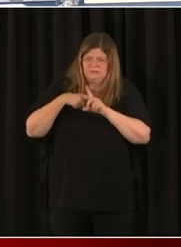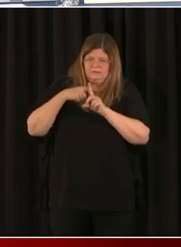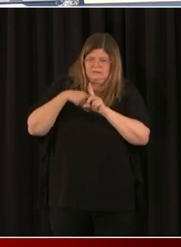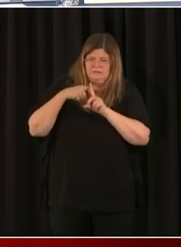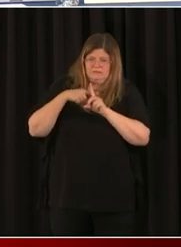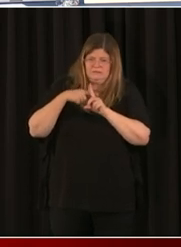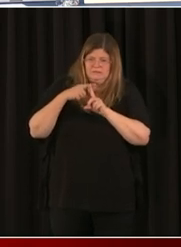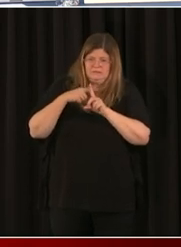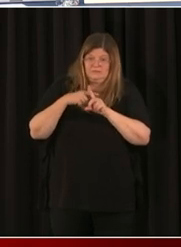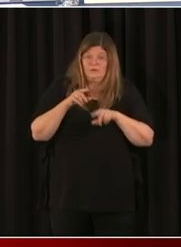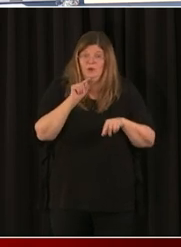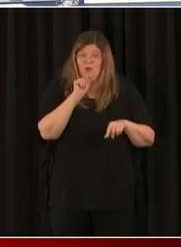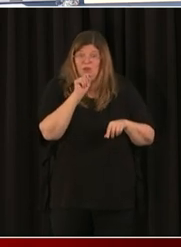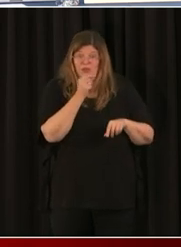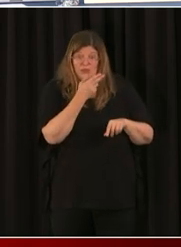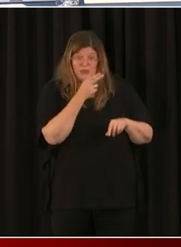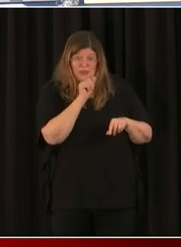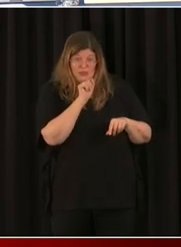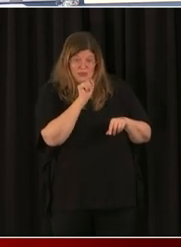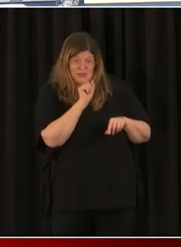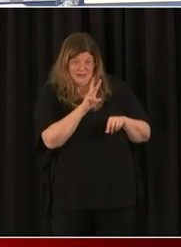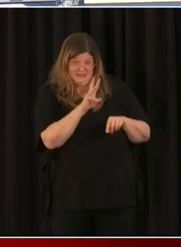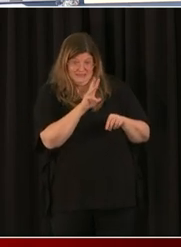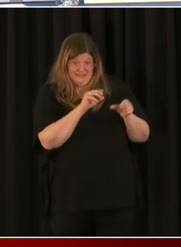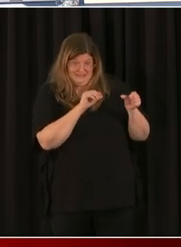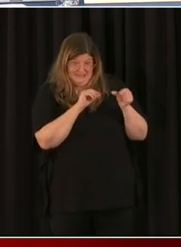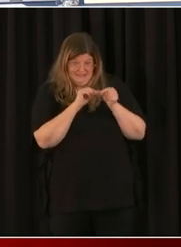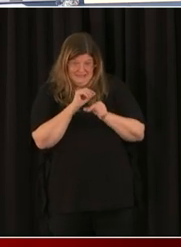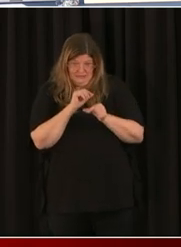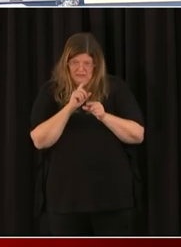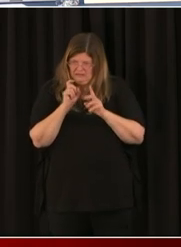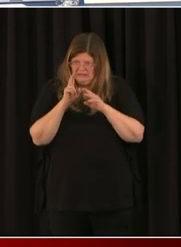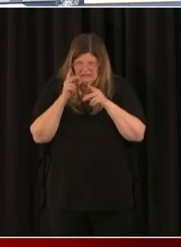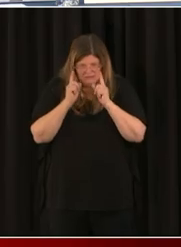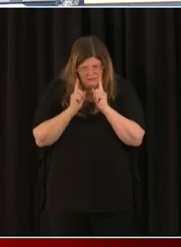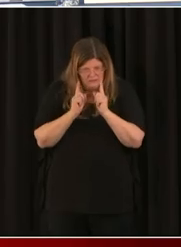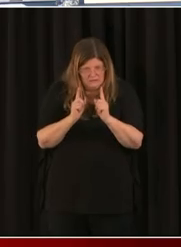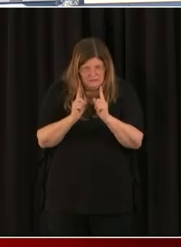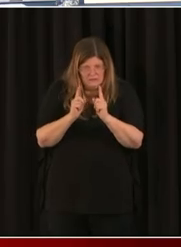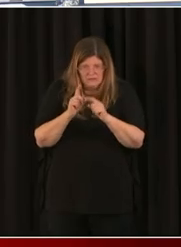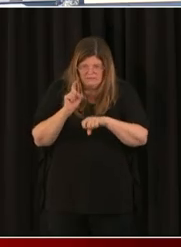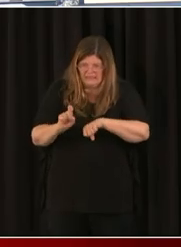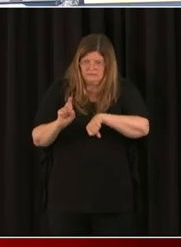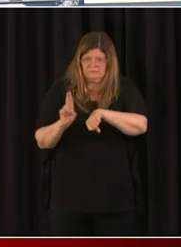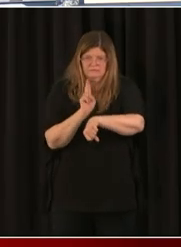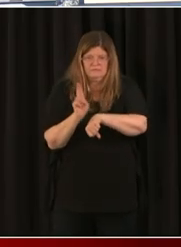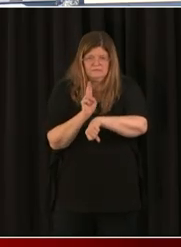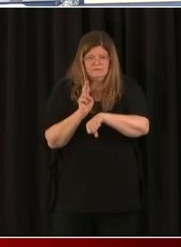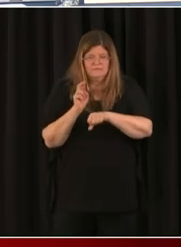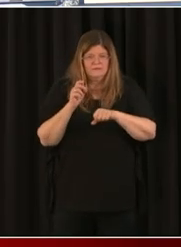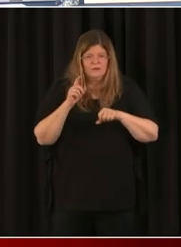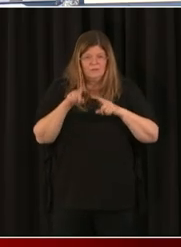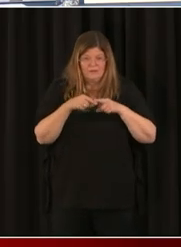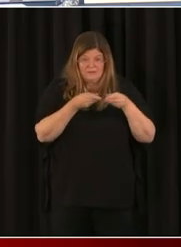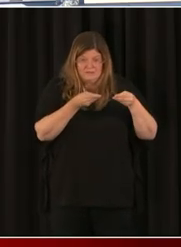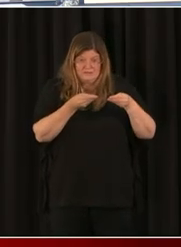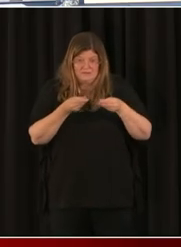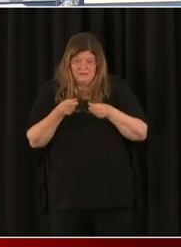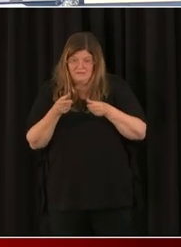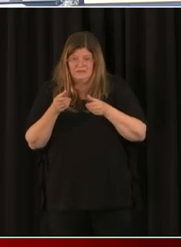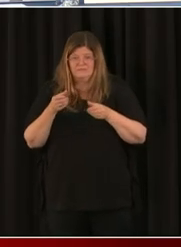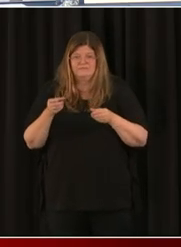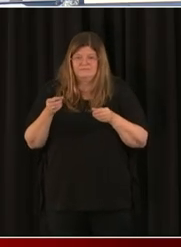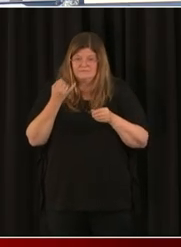you thaw it, it has to be used within a certain period of time. And once it is completely, if you move it